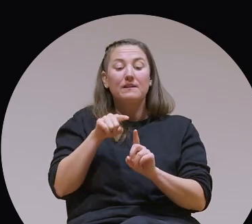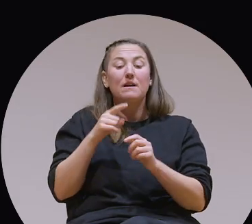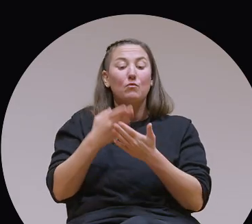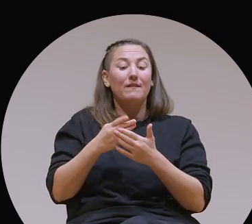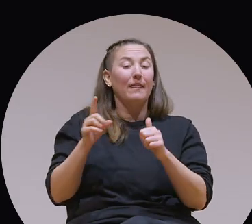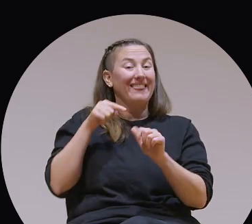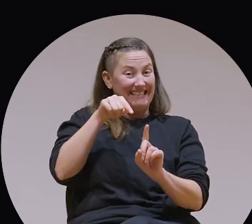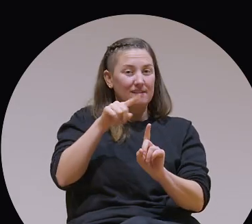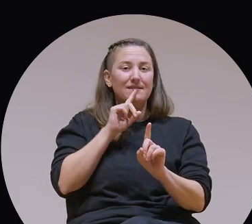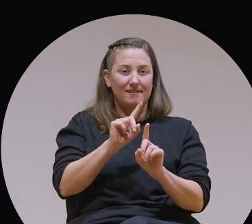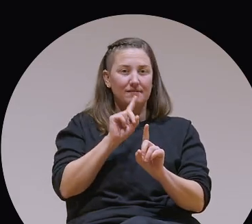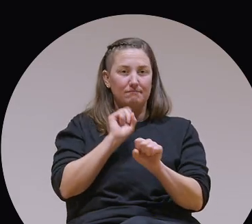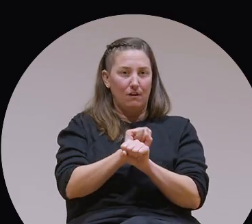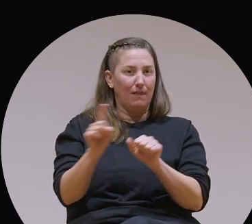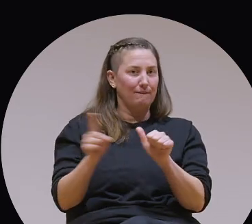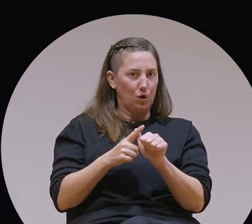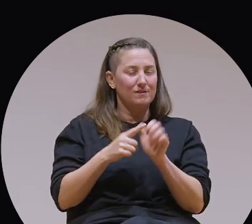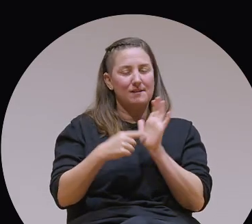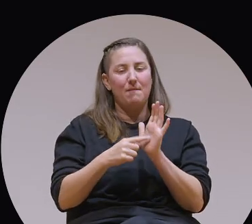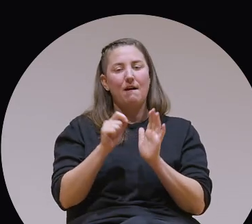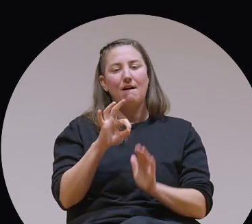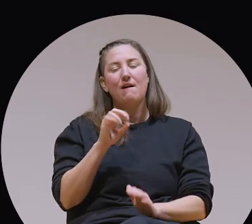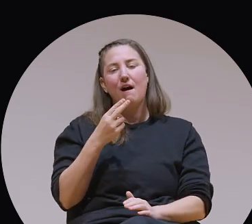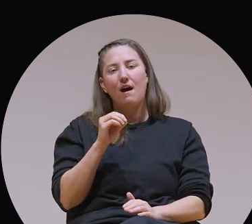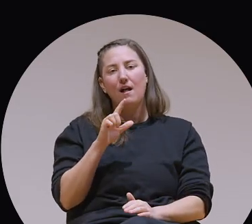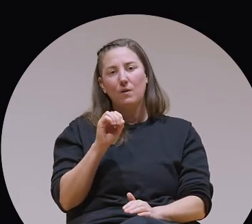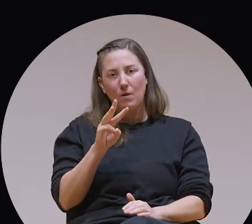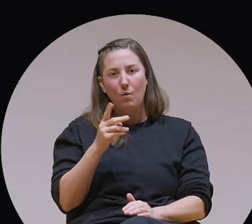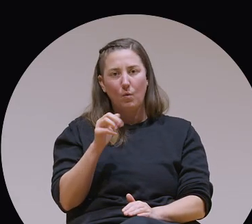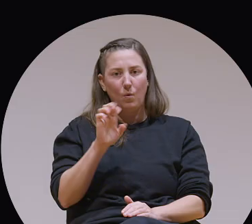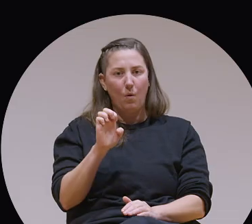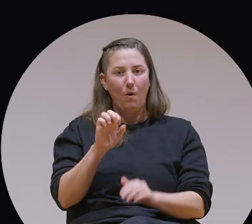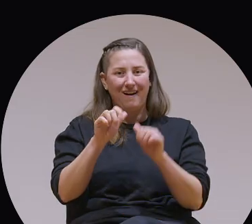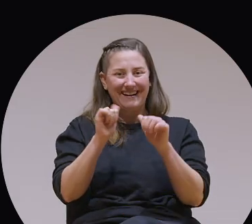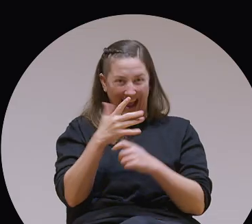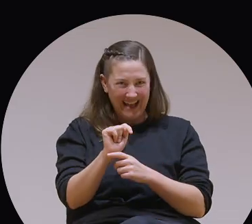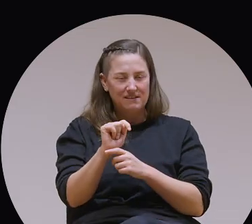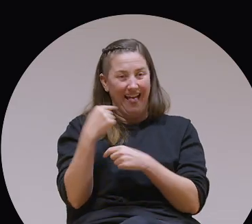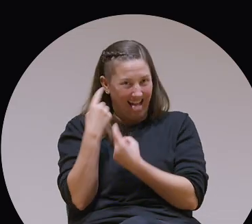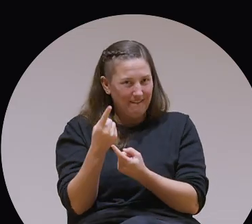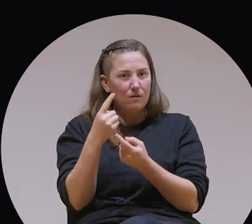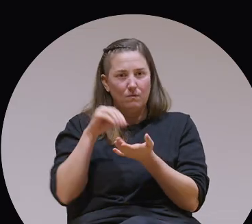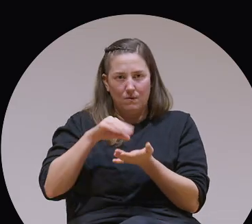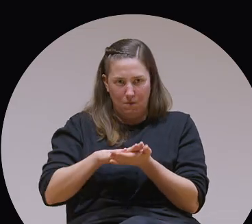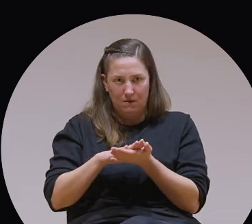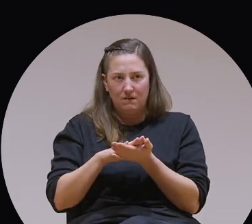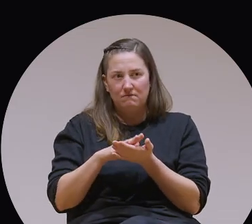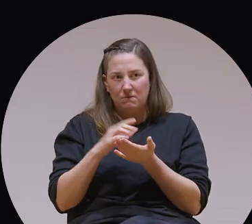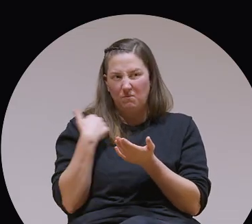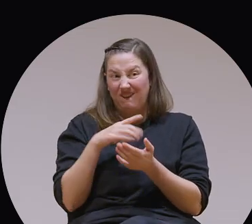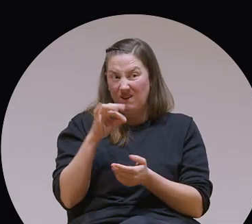first example of hollow core lost wax casting ever recorded that we can find.